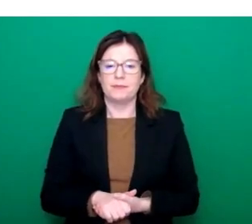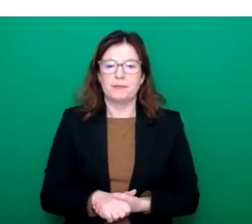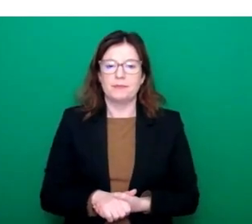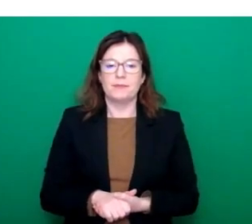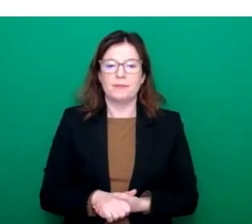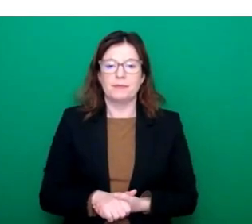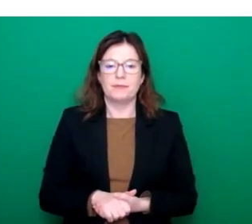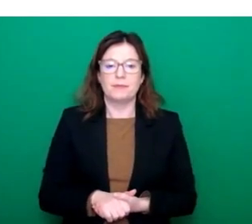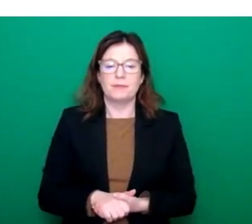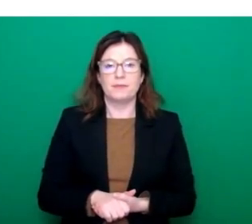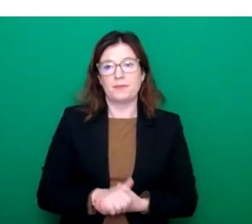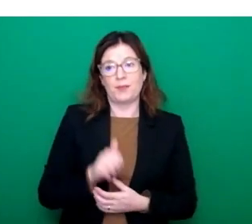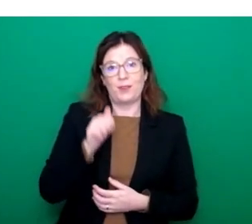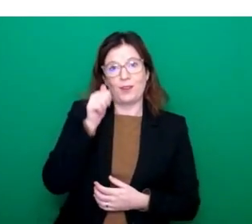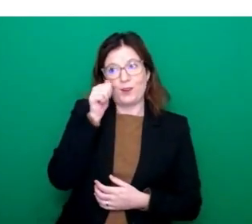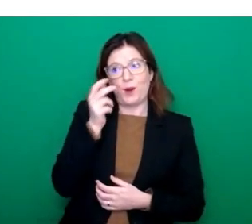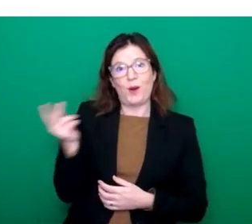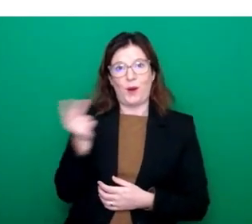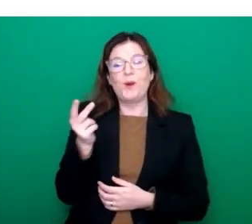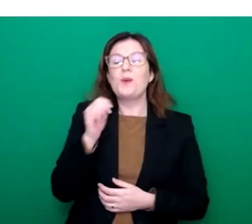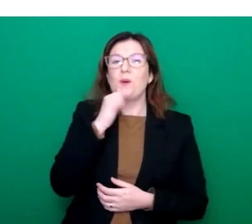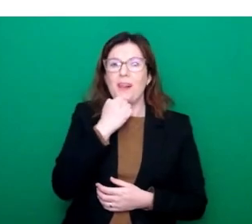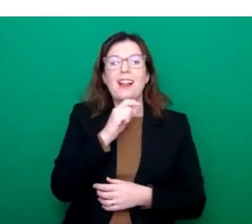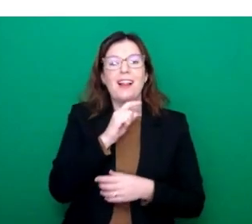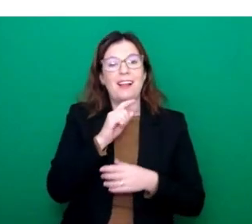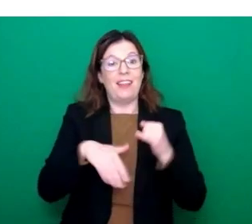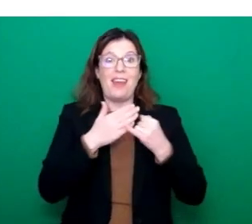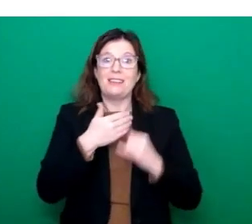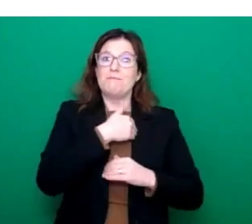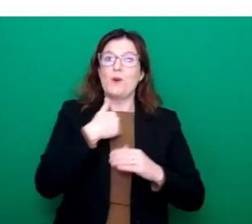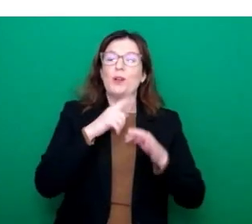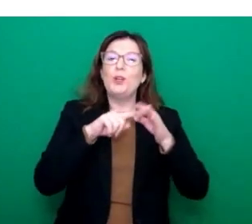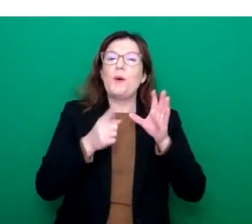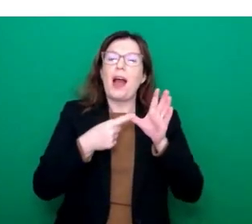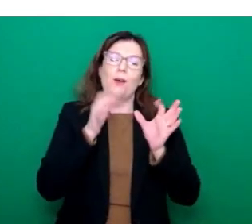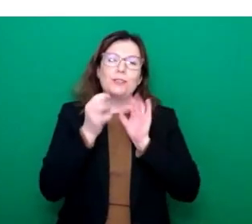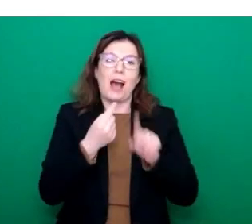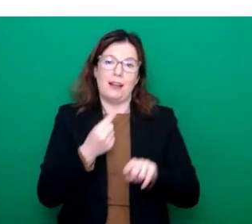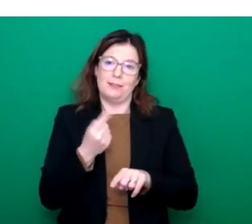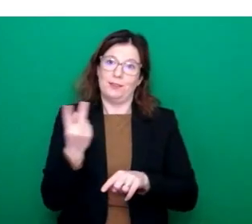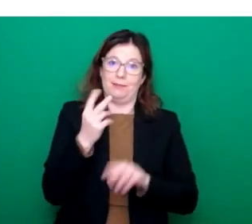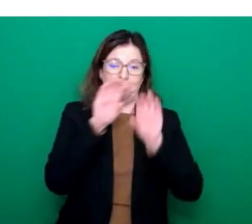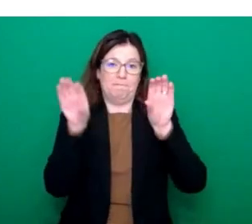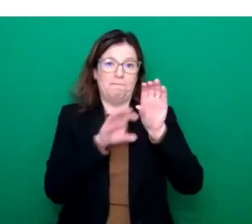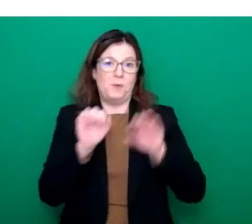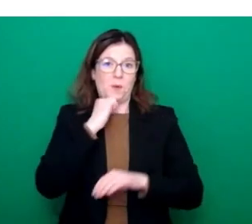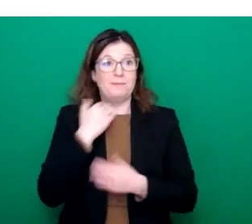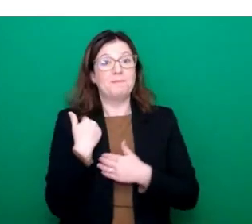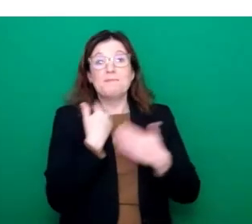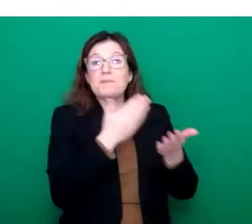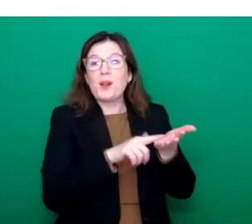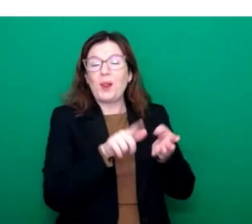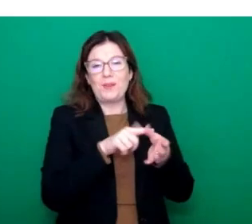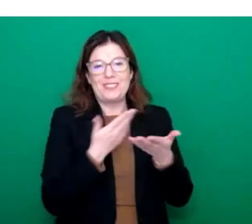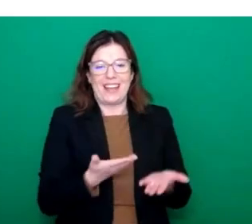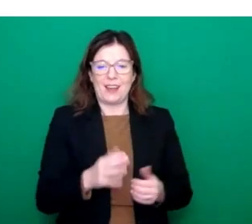And I know that you're going to be joining us for the Q&A later on. But thank you, Ali. Thank you, Terry. Lucie, back over to you. Thank